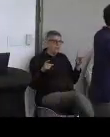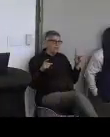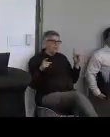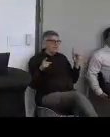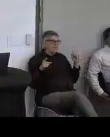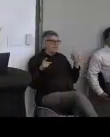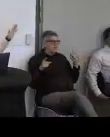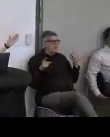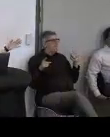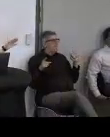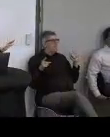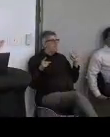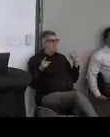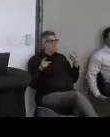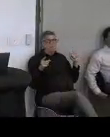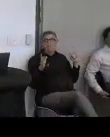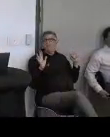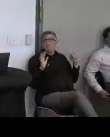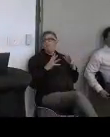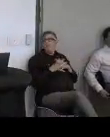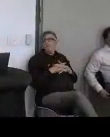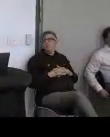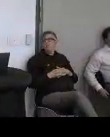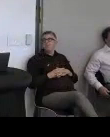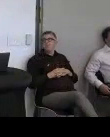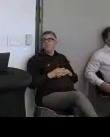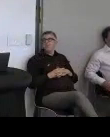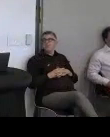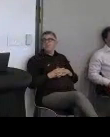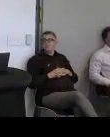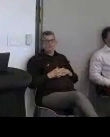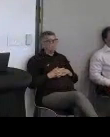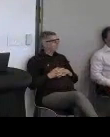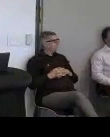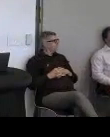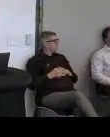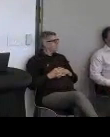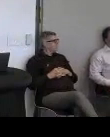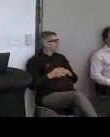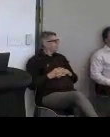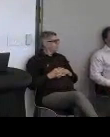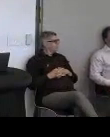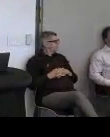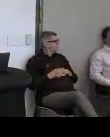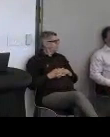Hang on, everyone. I have lost control. Hold on, just one moment. So